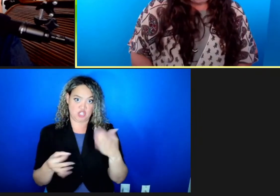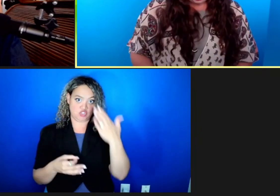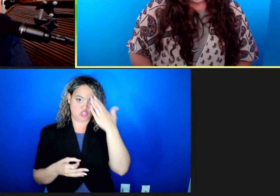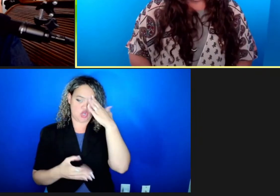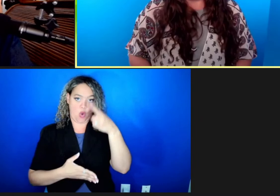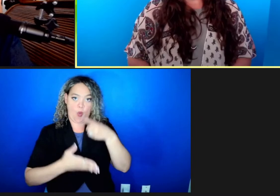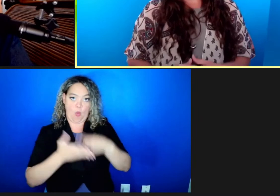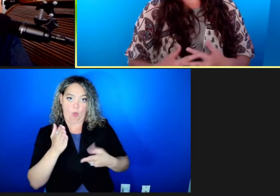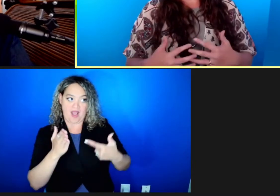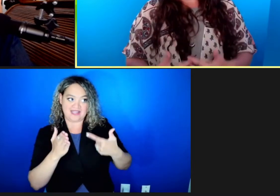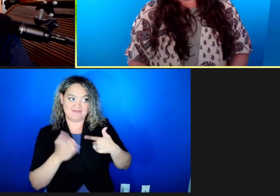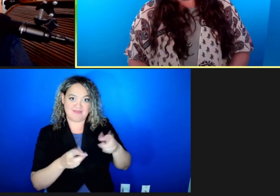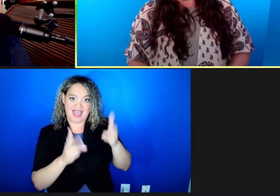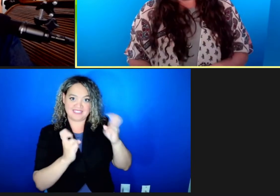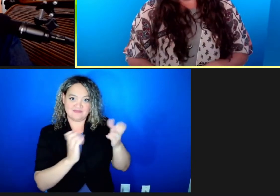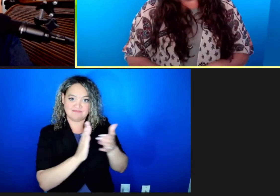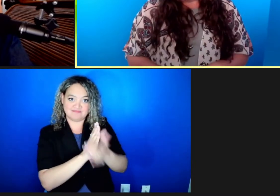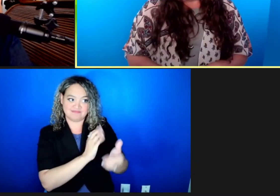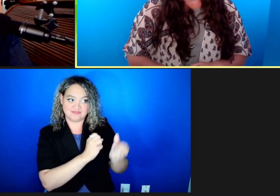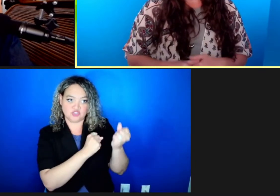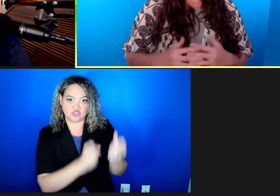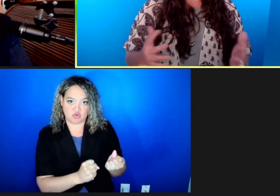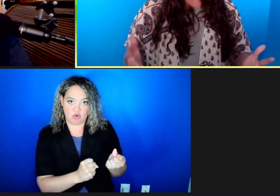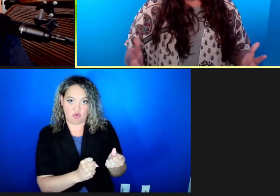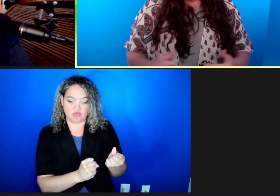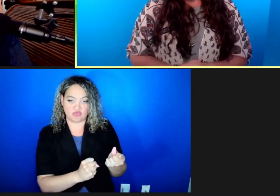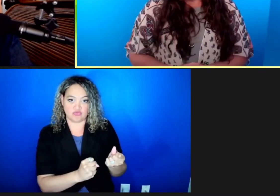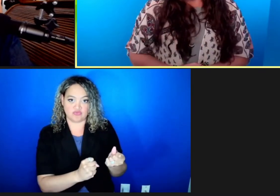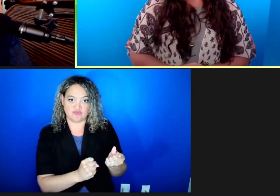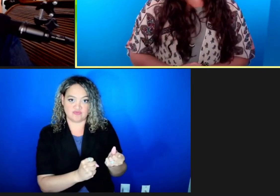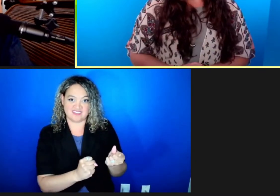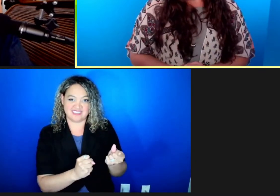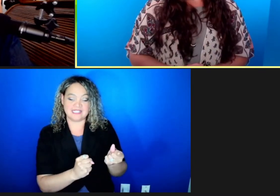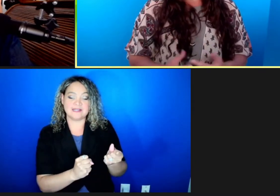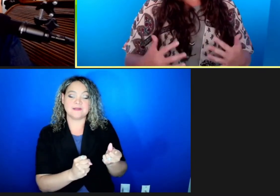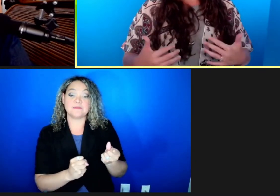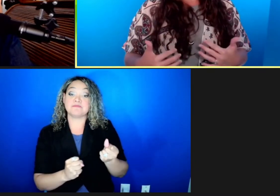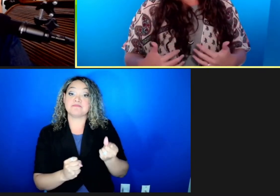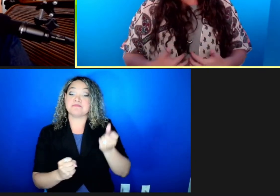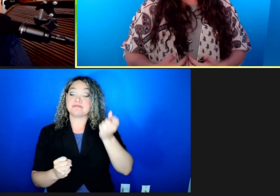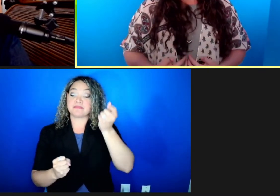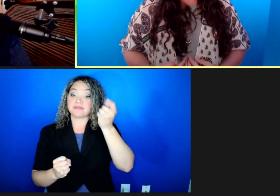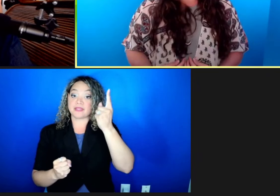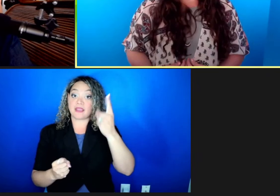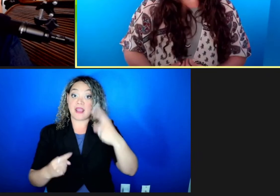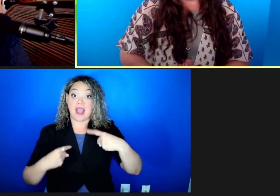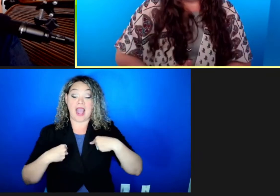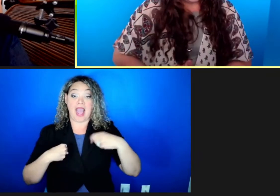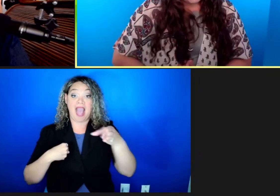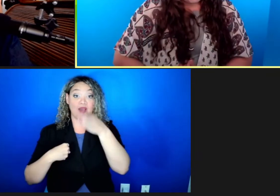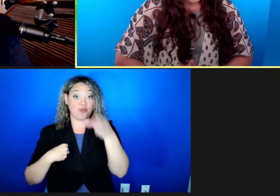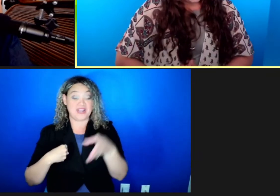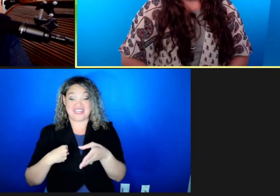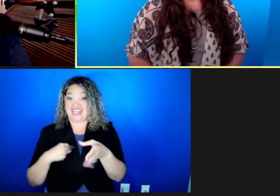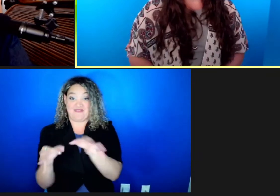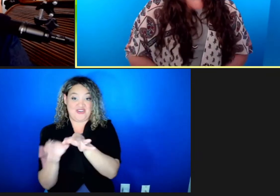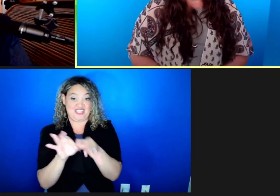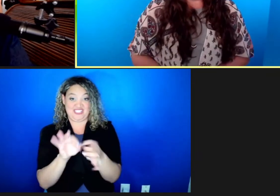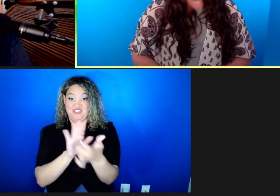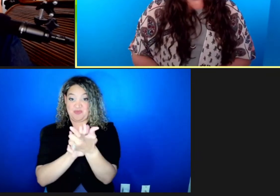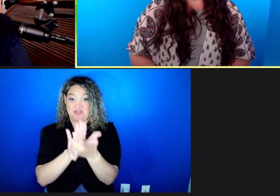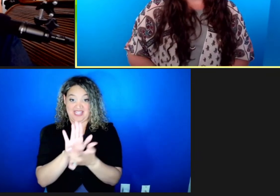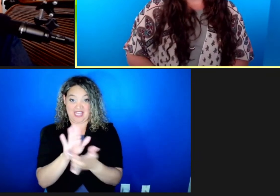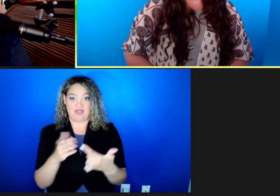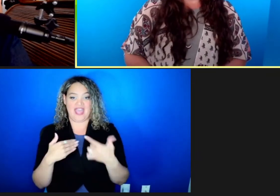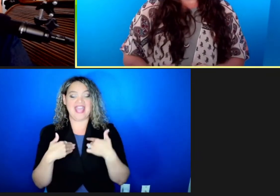my subject areas are, what my expertise is, that kind of thing. That being said, I would not touch legal interpreting. There is a